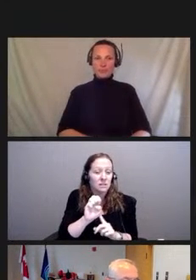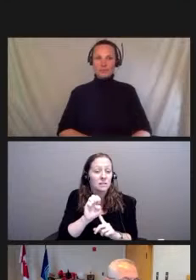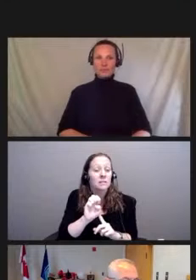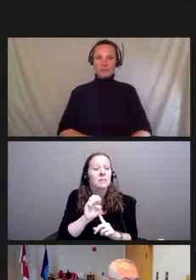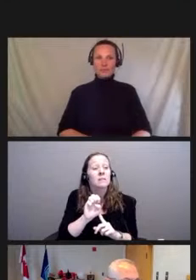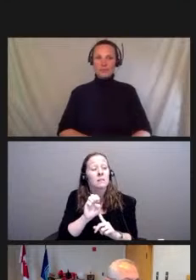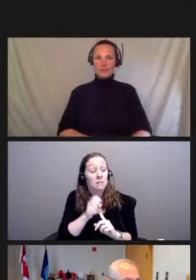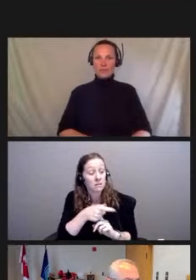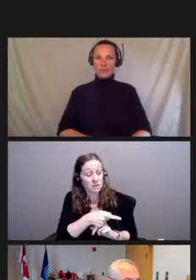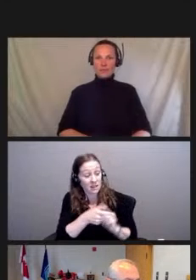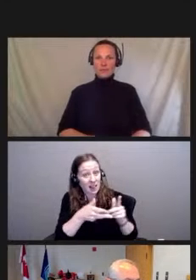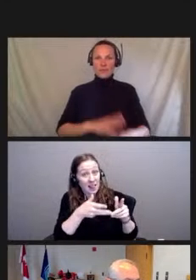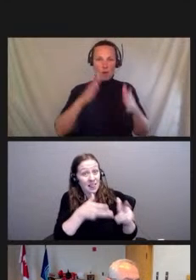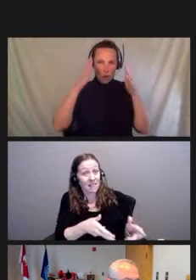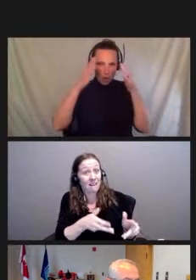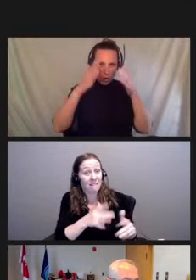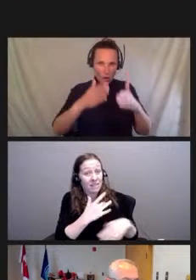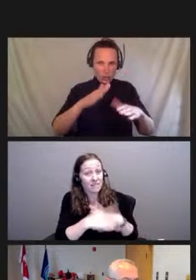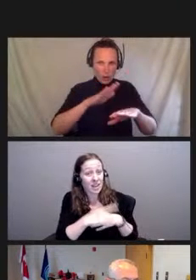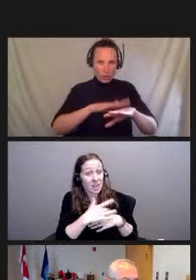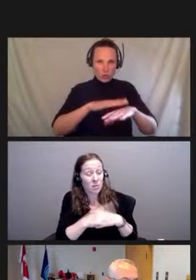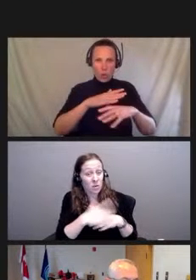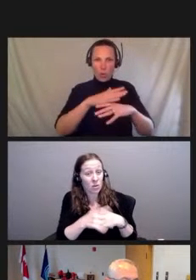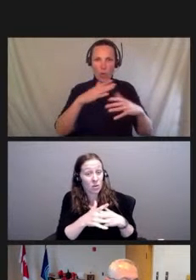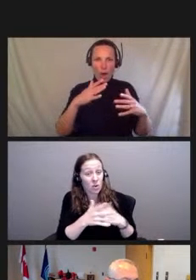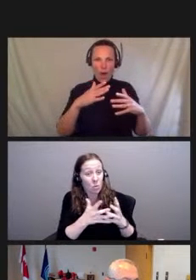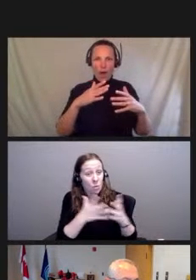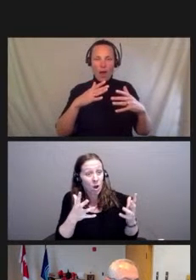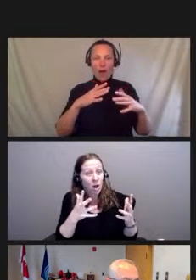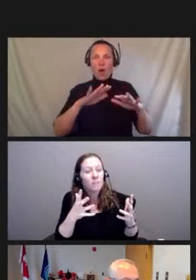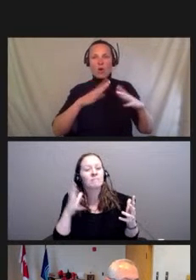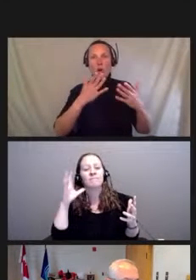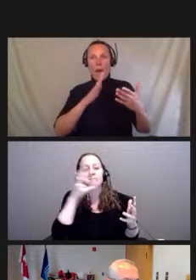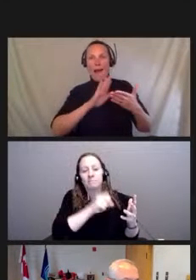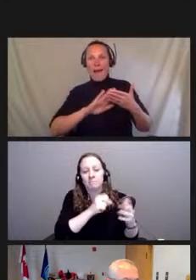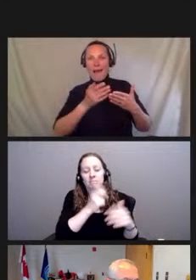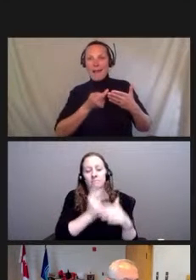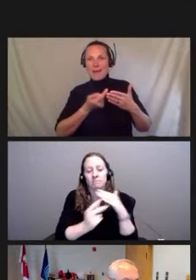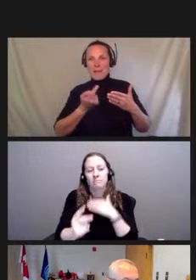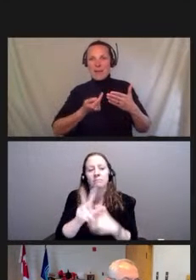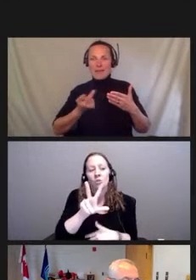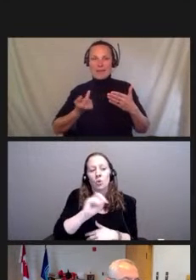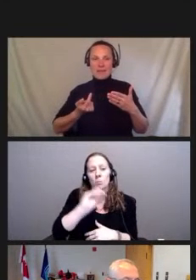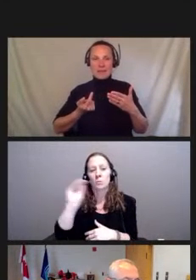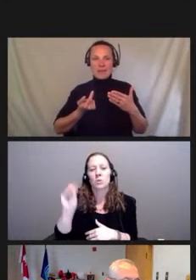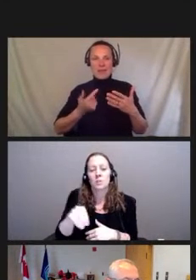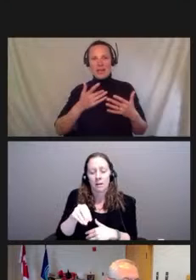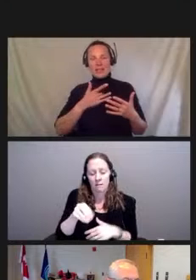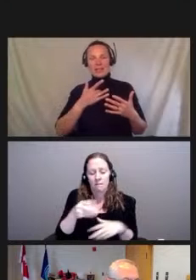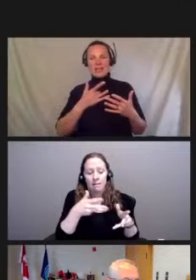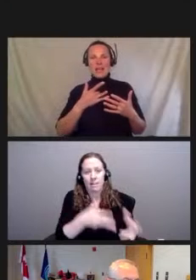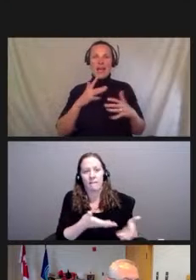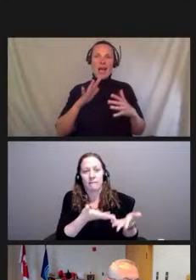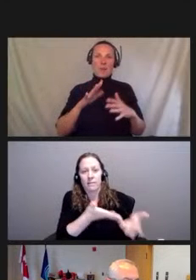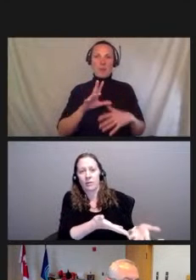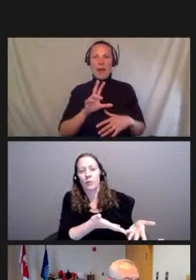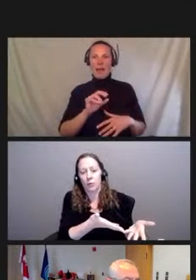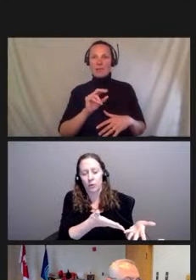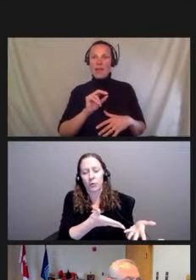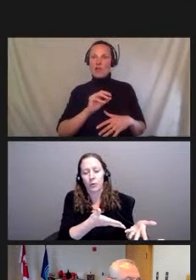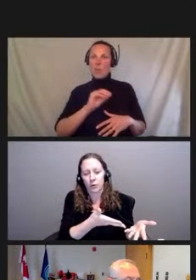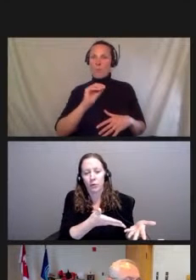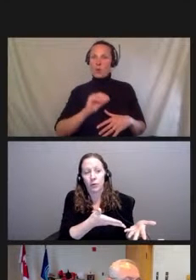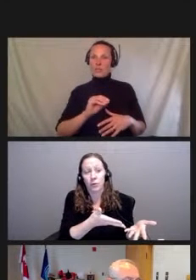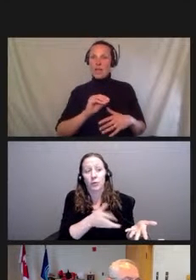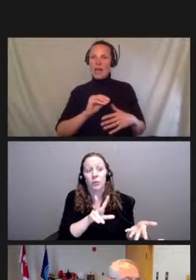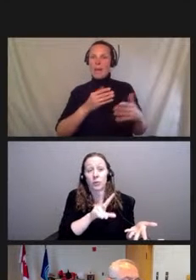remaining available capacity as detailed in this report, it's estimated there's approximately 30% of the capacity remaining at the landfill.